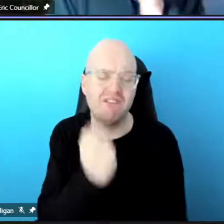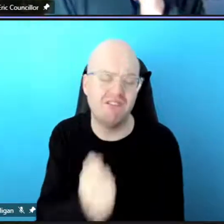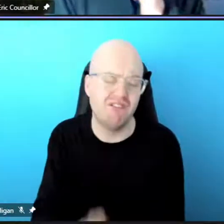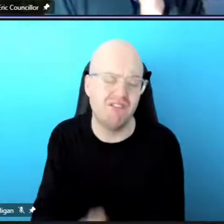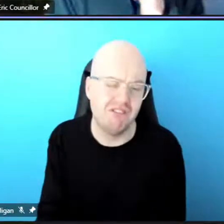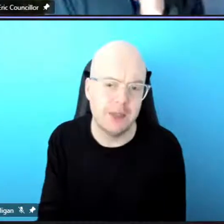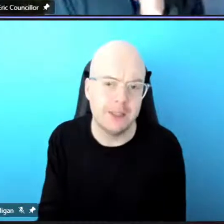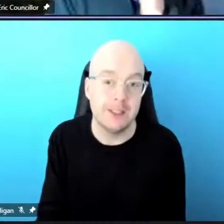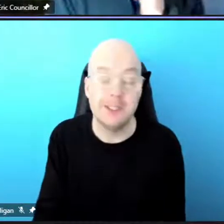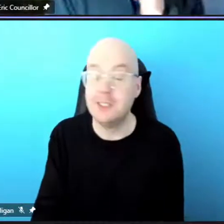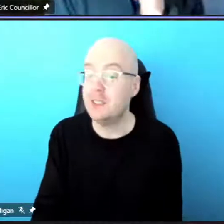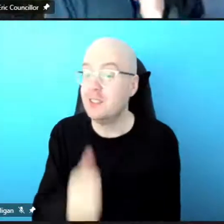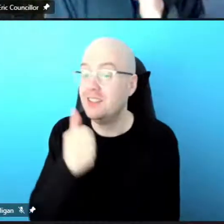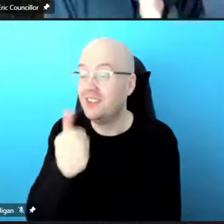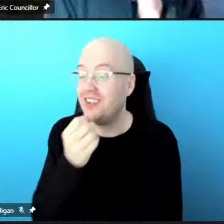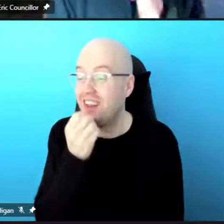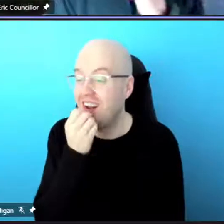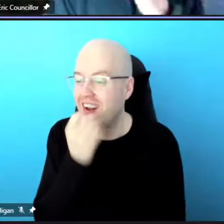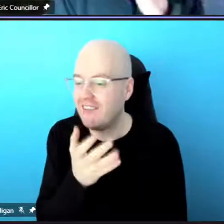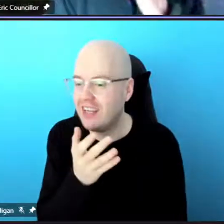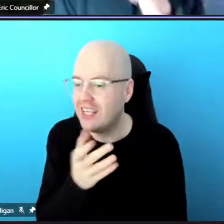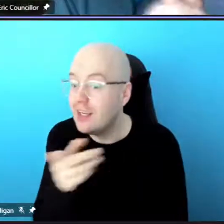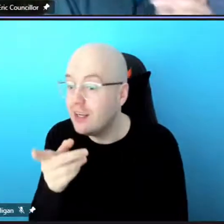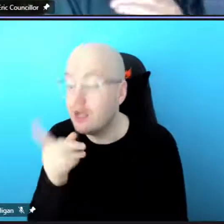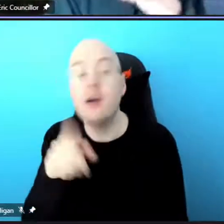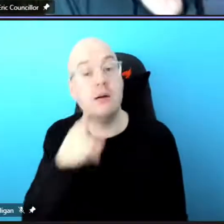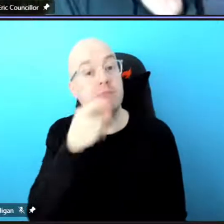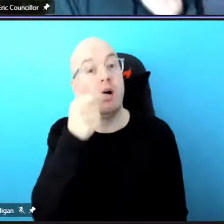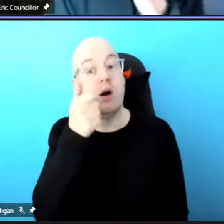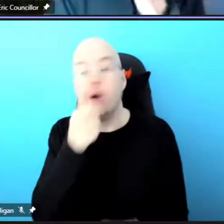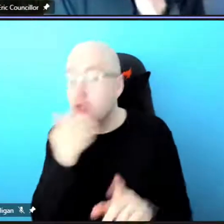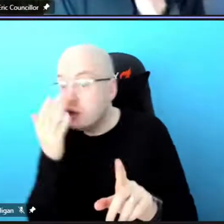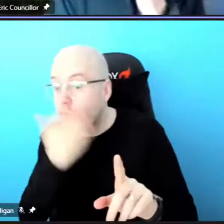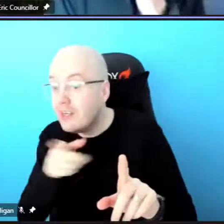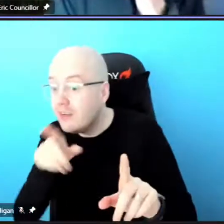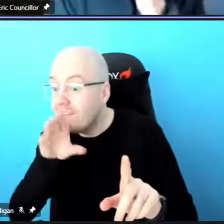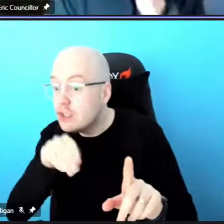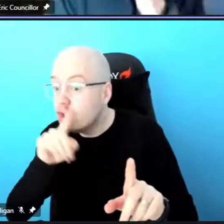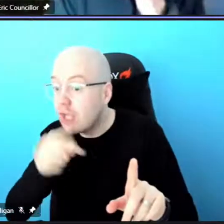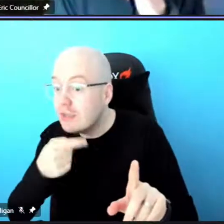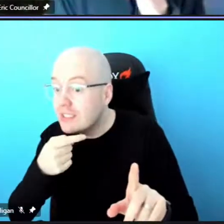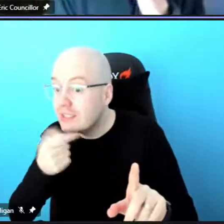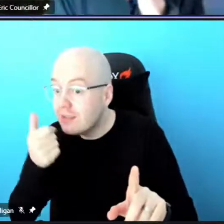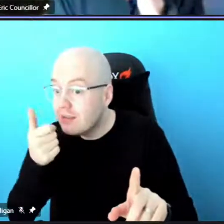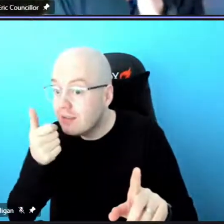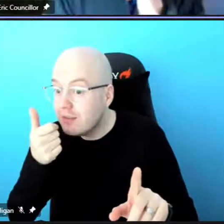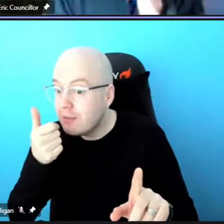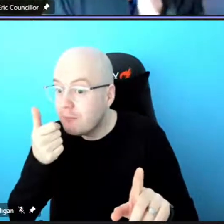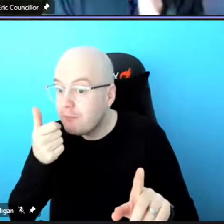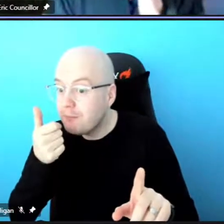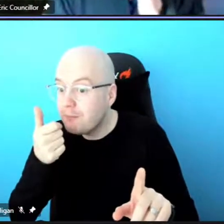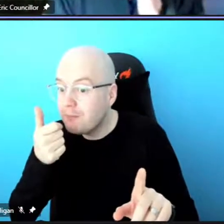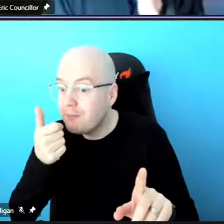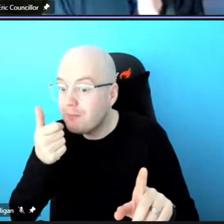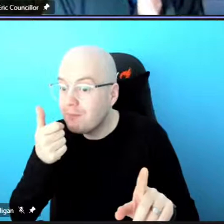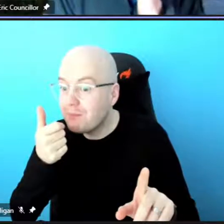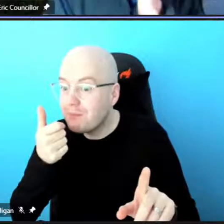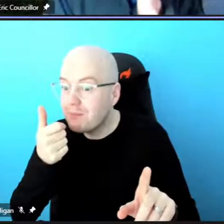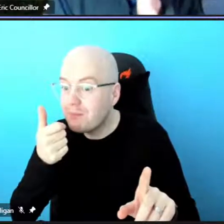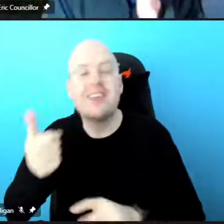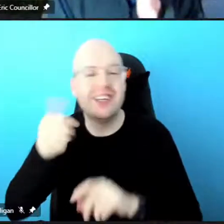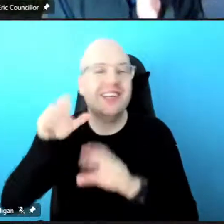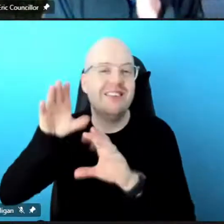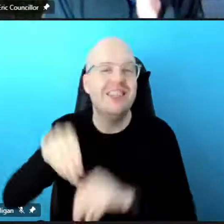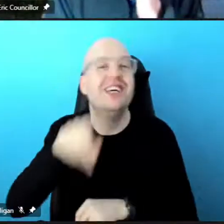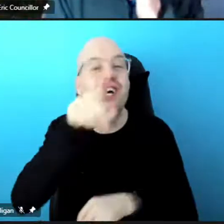Okay, lovely. Thank and you. Grant, sorry, Garrett, you're happy with it. Grant, you've got a question. Sorry.